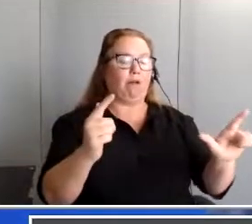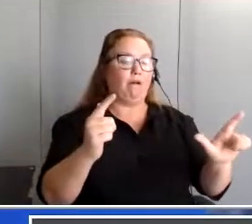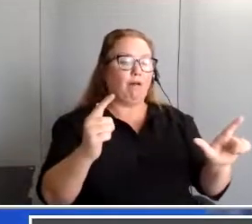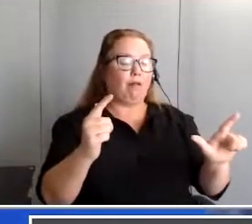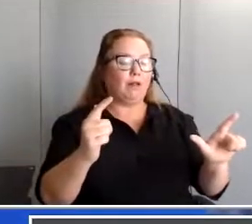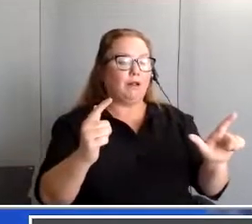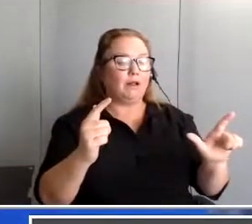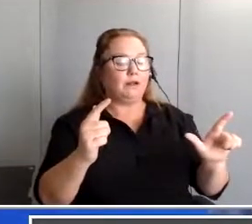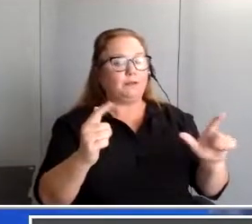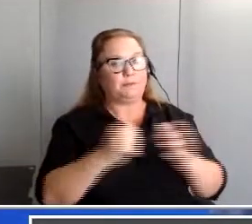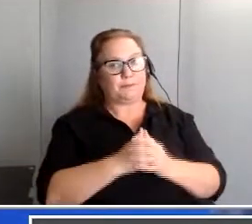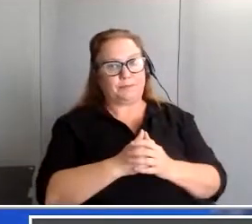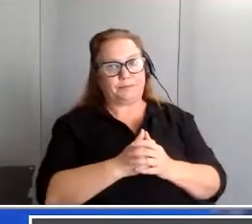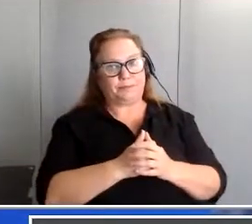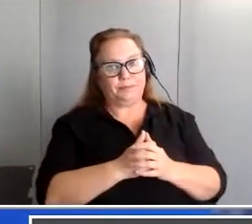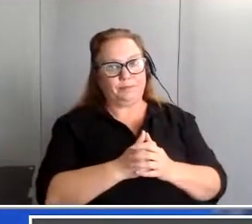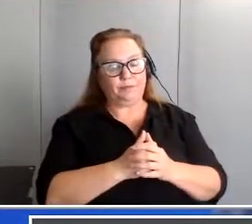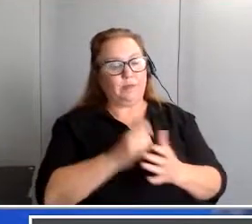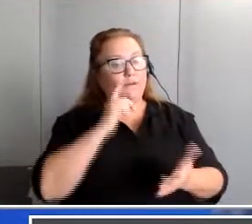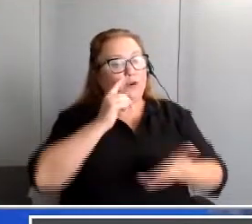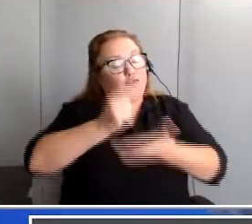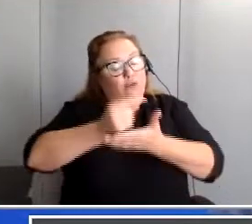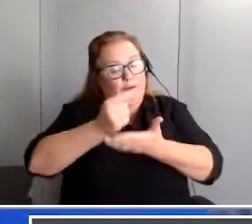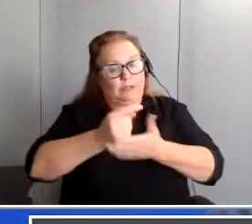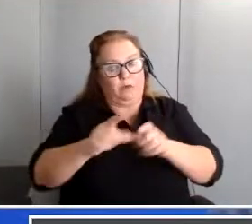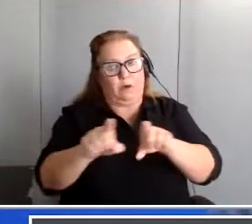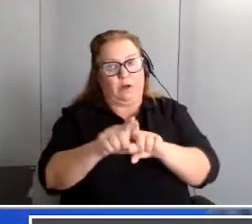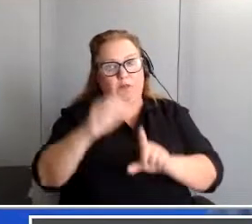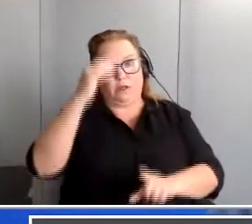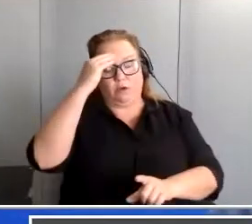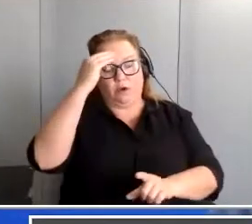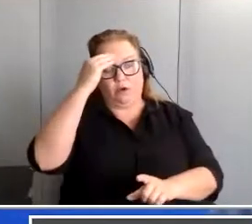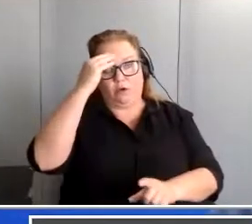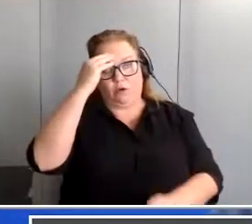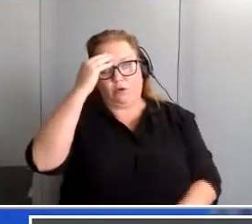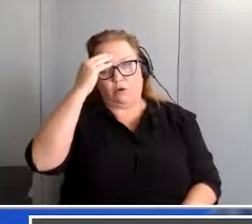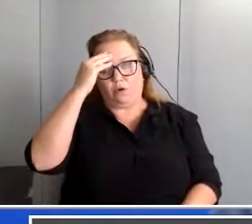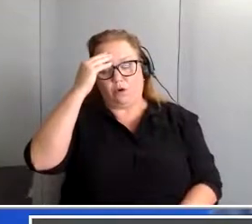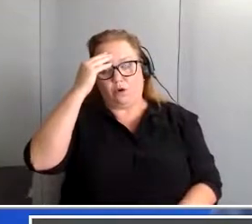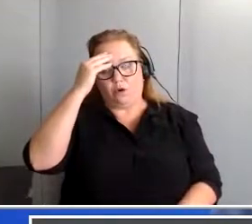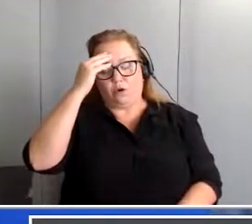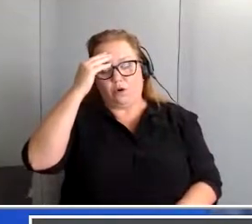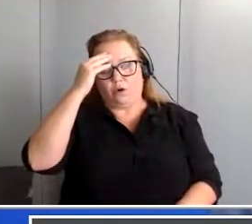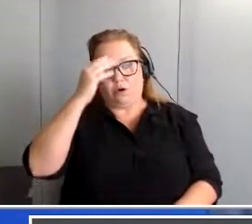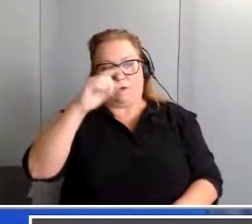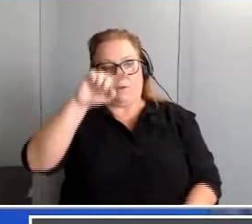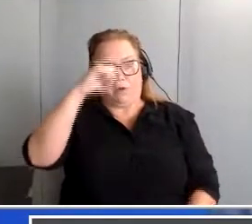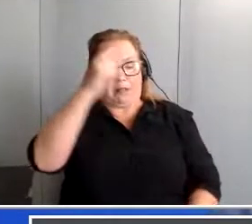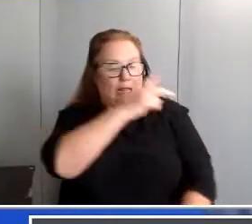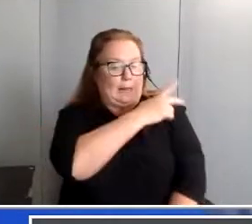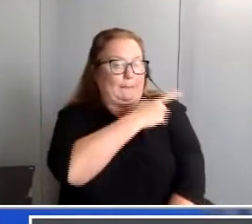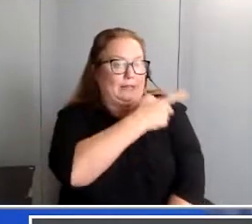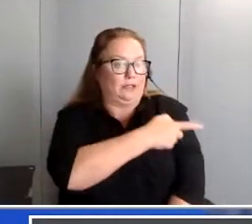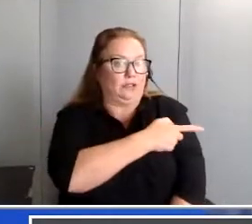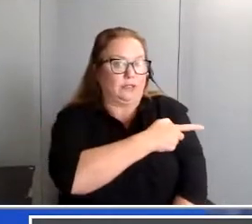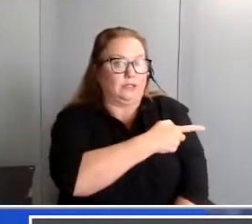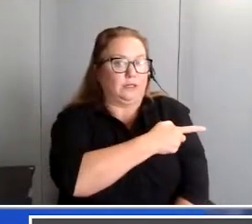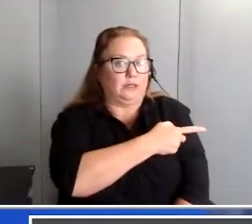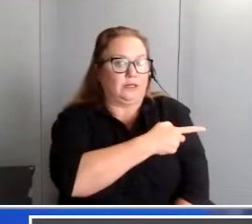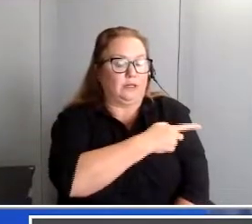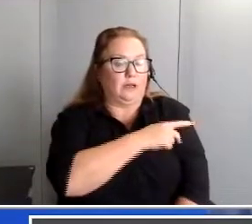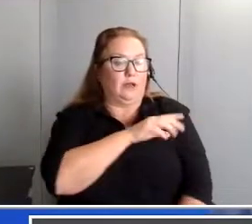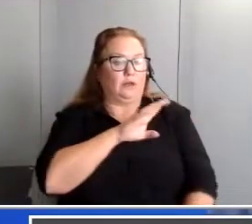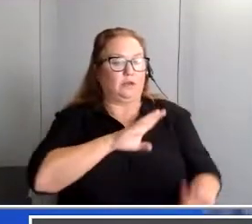of treatments, we also know that for Black patients, there is something biologic